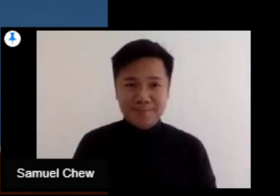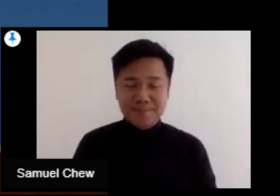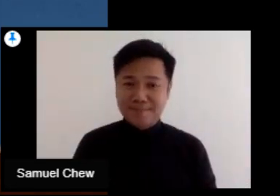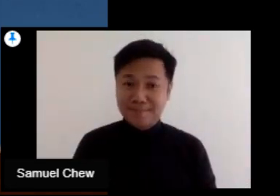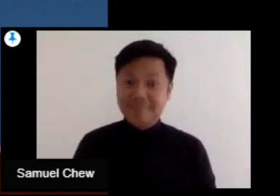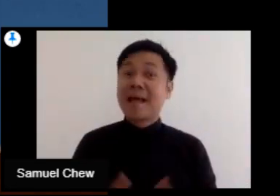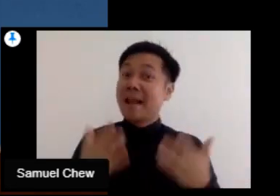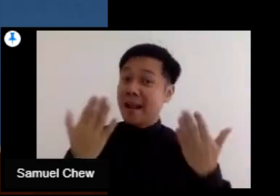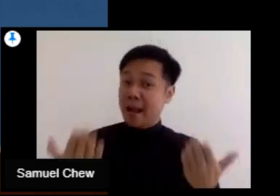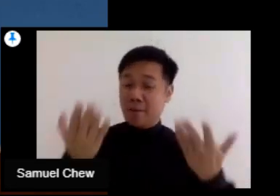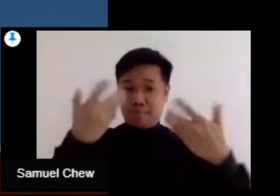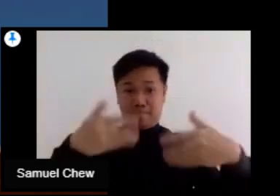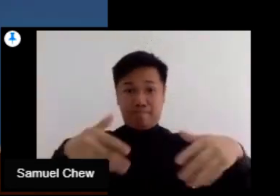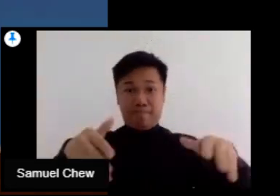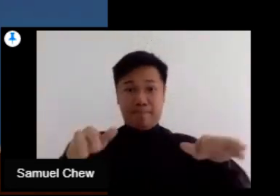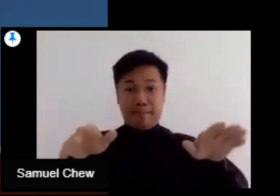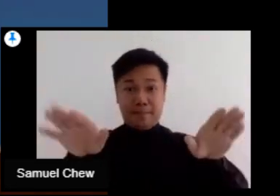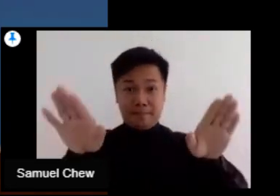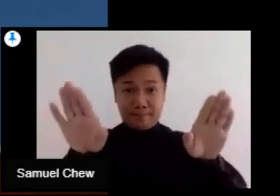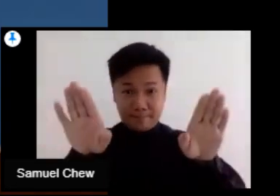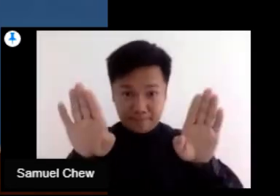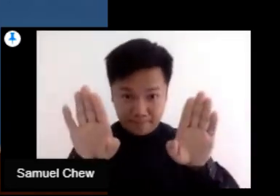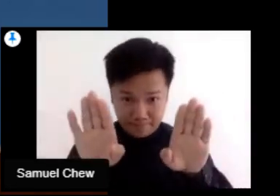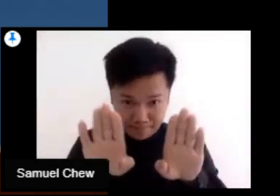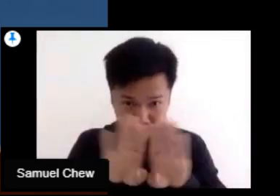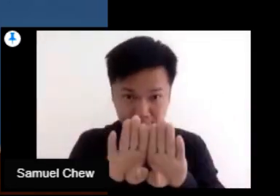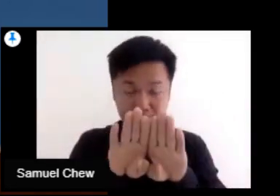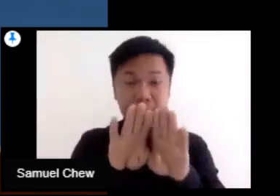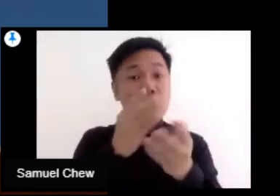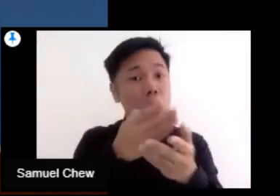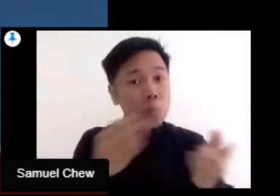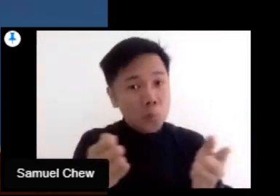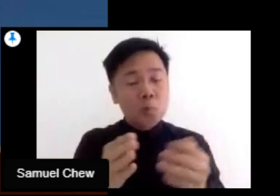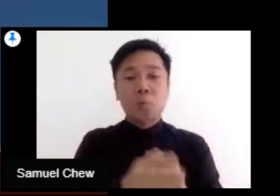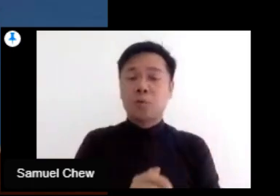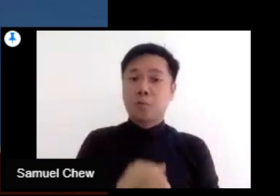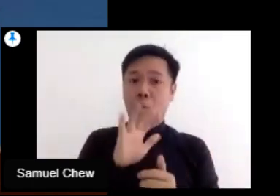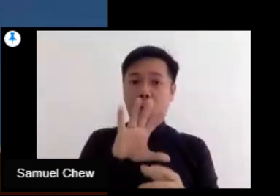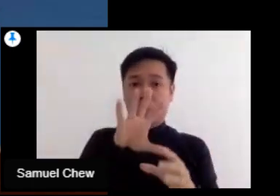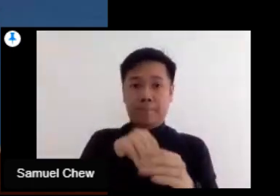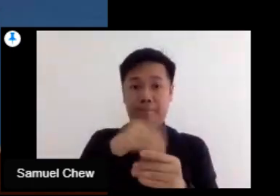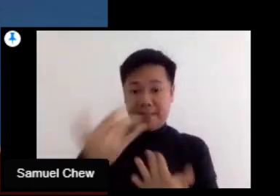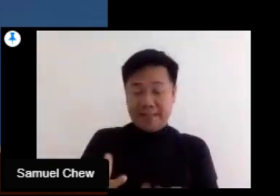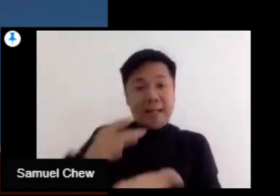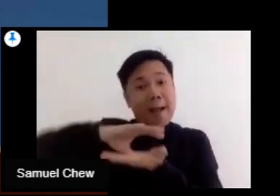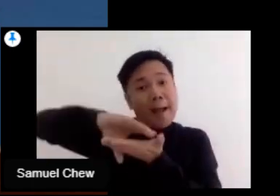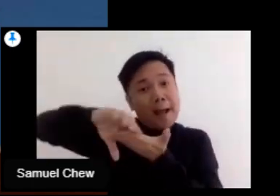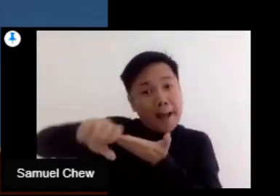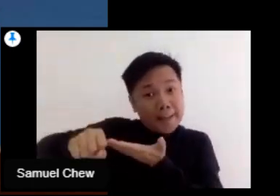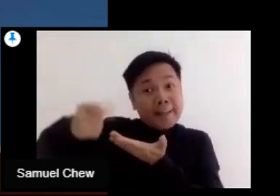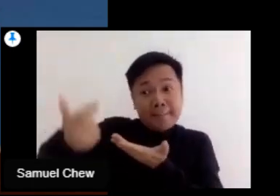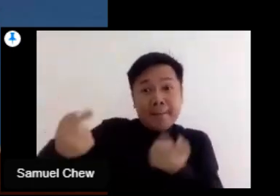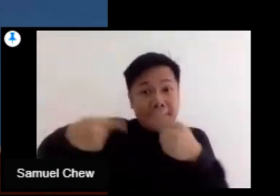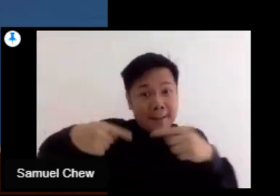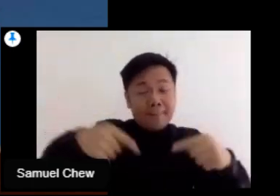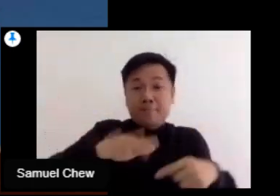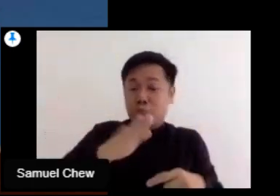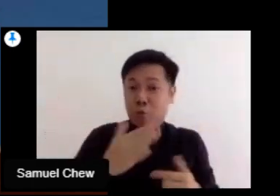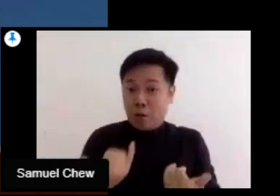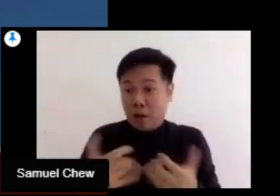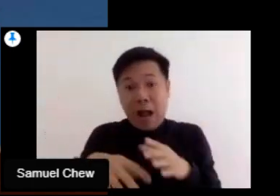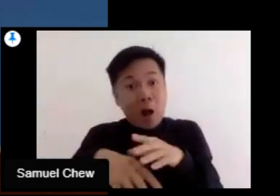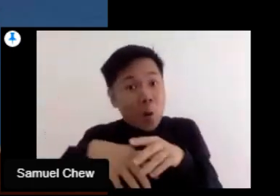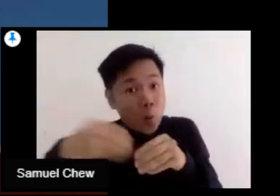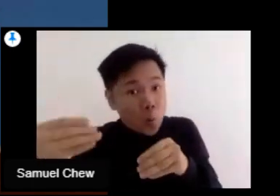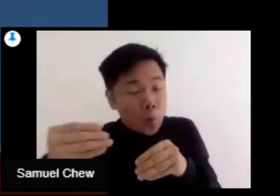Before we adjourn the session, for participants in ESCAP Hall, in order to leave the room with